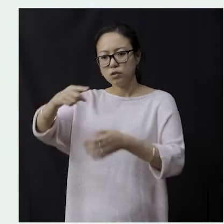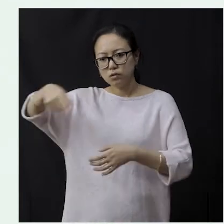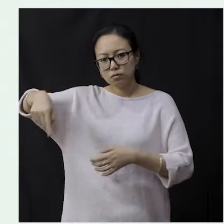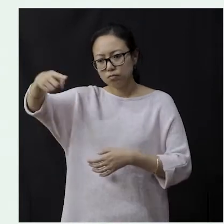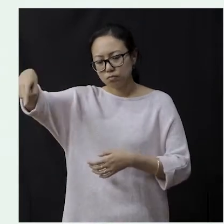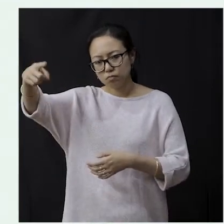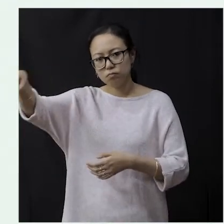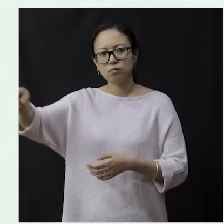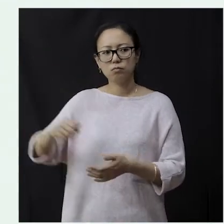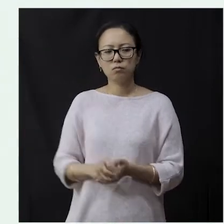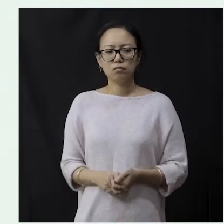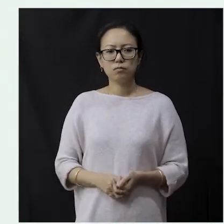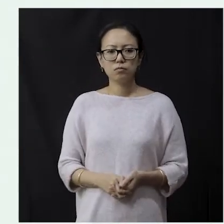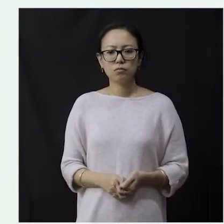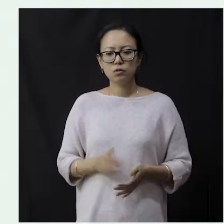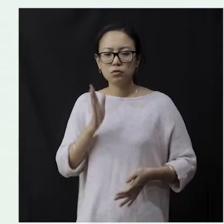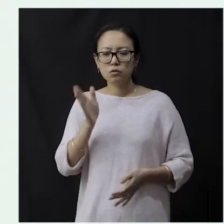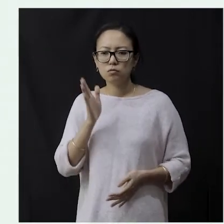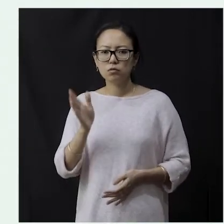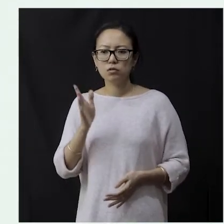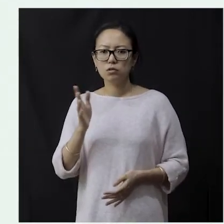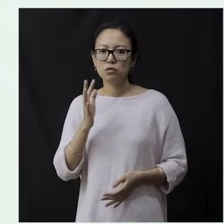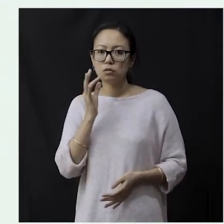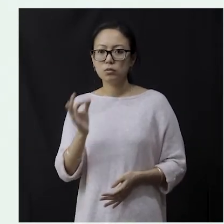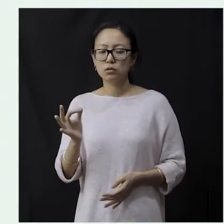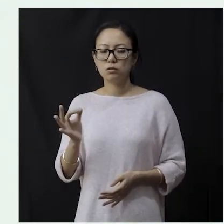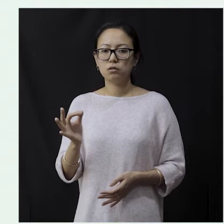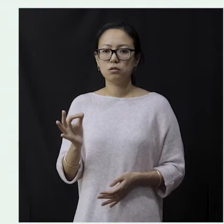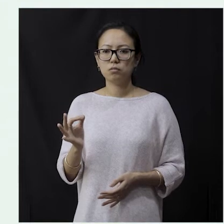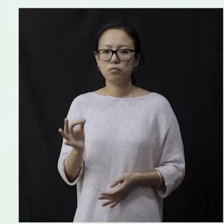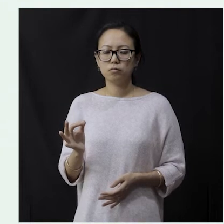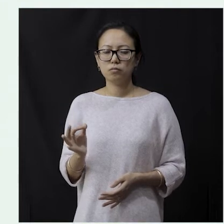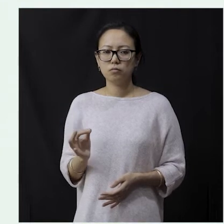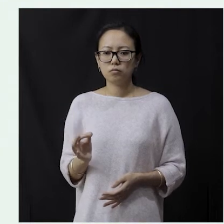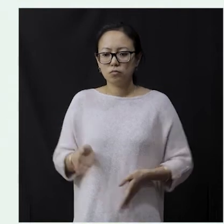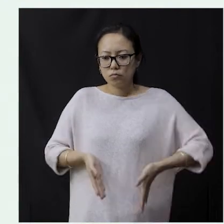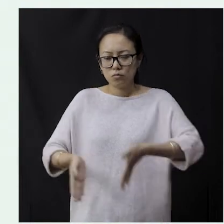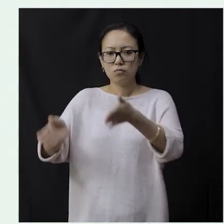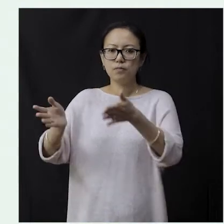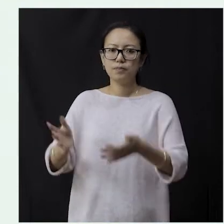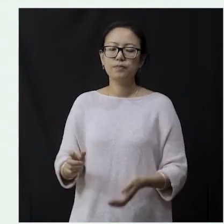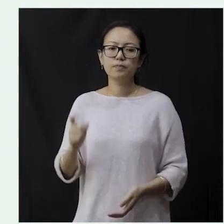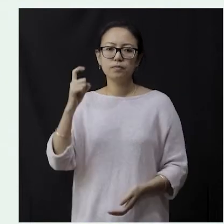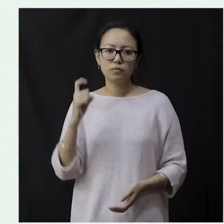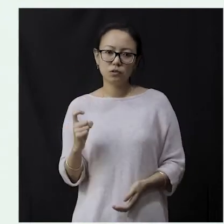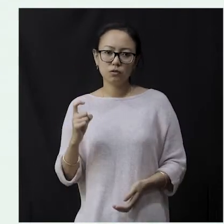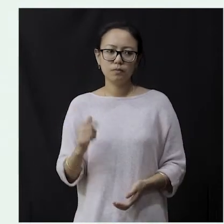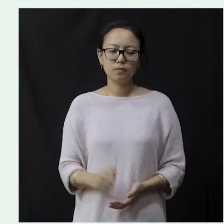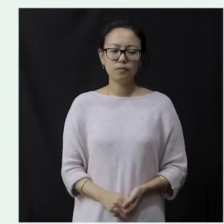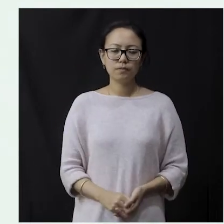right. The train needs a special track which is specially designed by the engineers, and with the help of